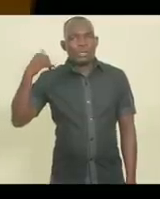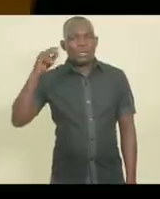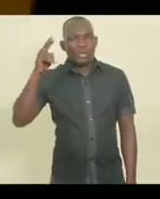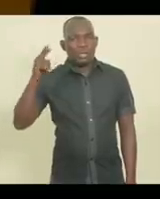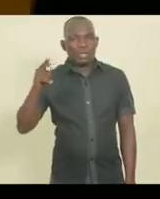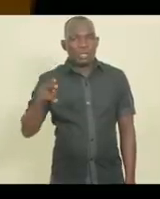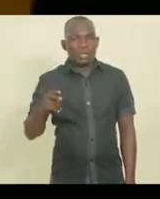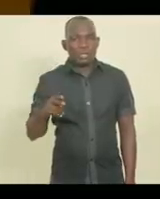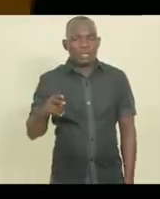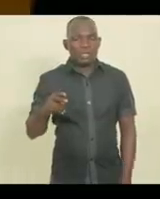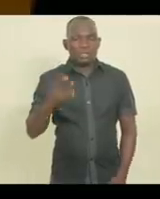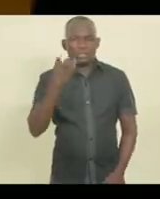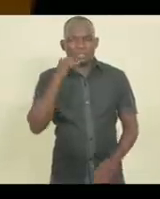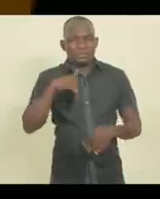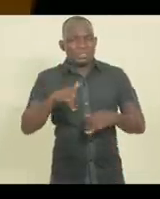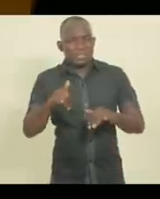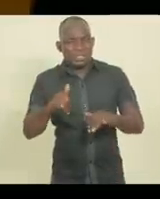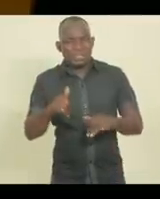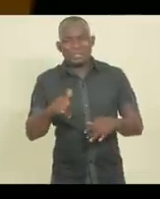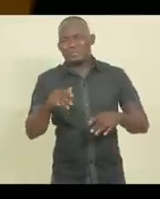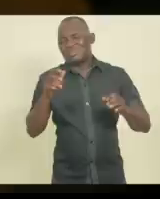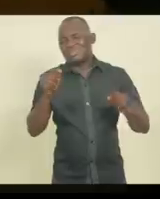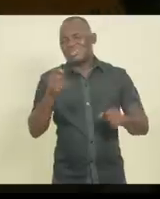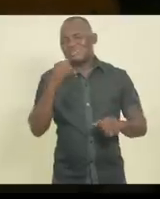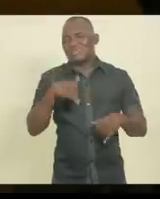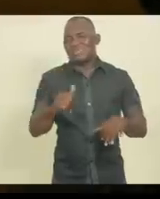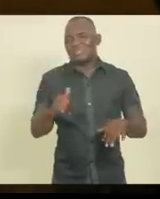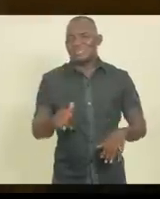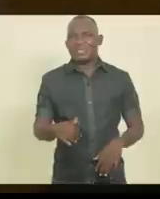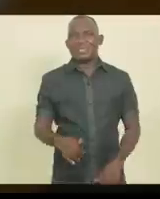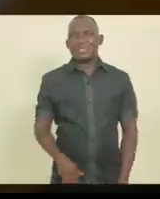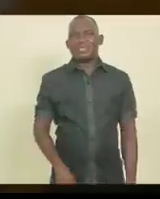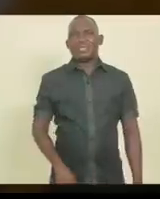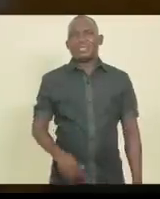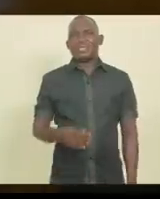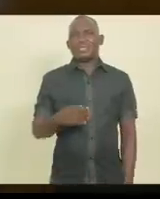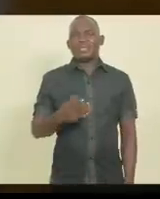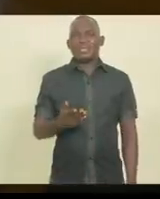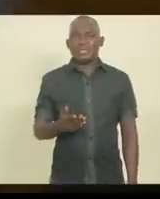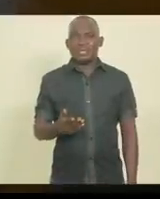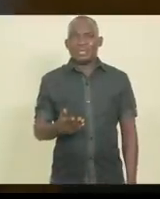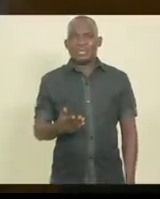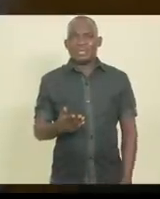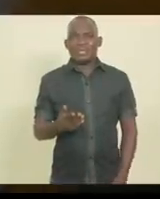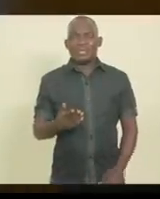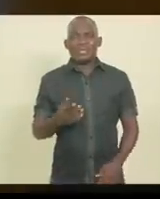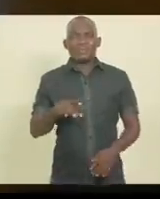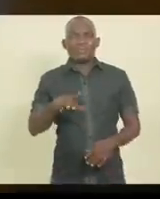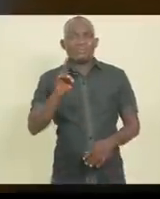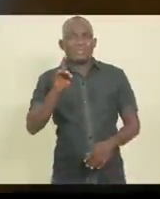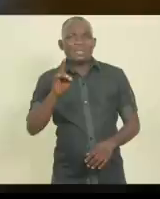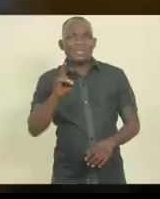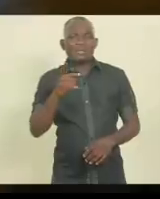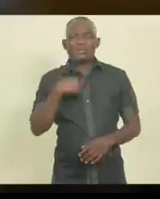So I sing. Are you still sleeping? I'm sleeping, but my ghost is talking. Is it even 5 a.m. yet?